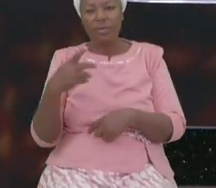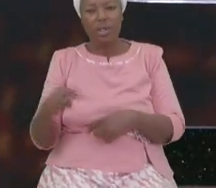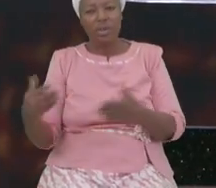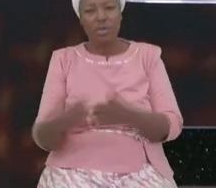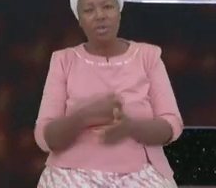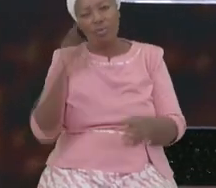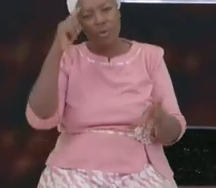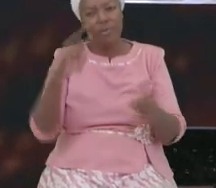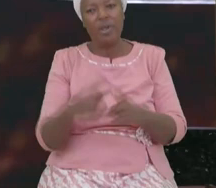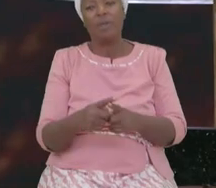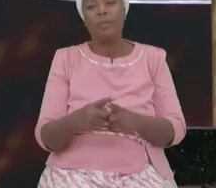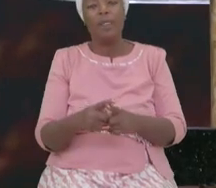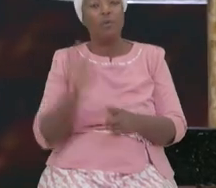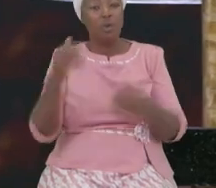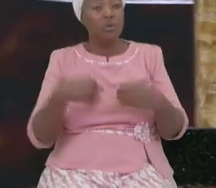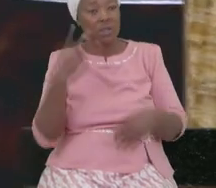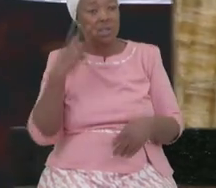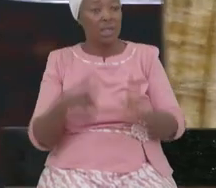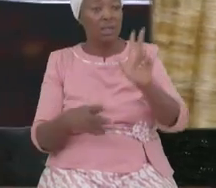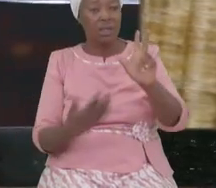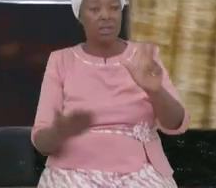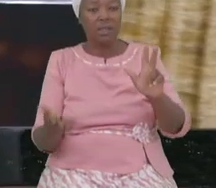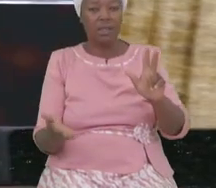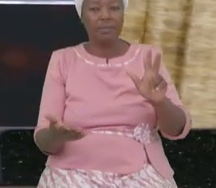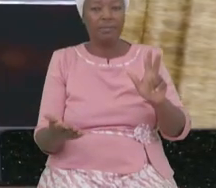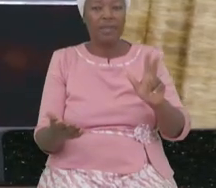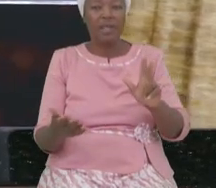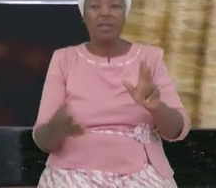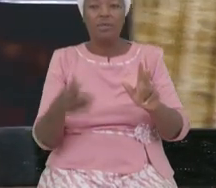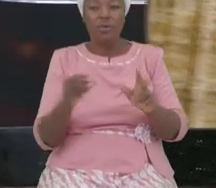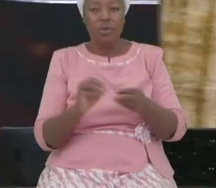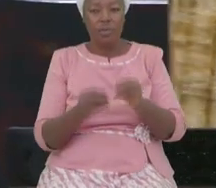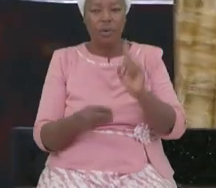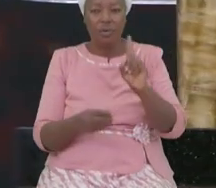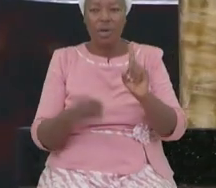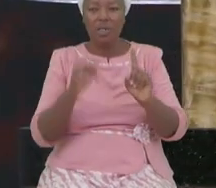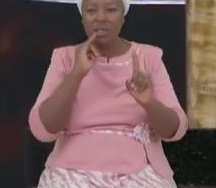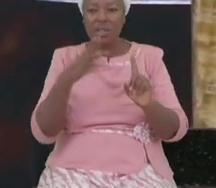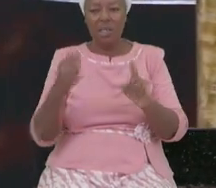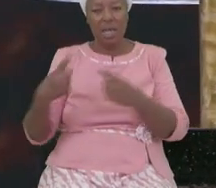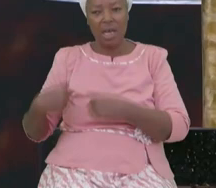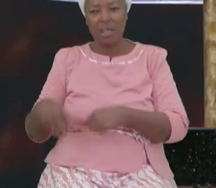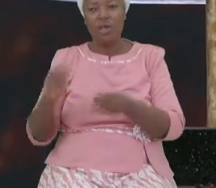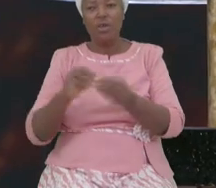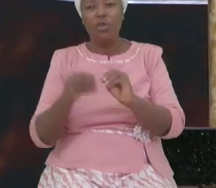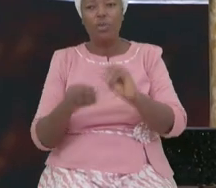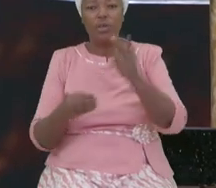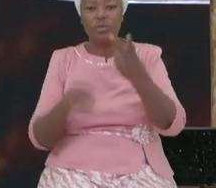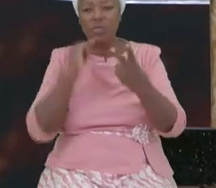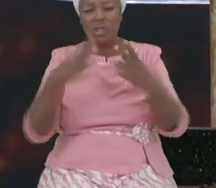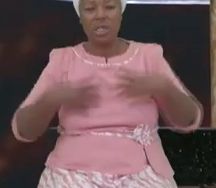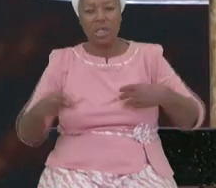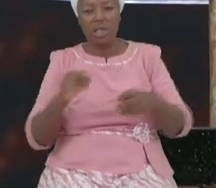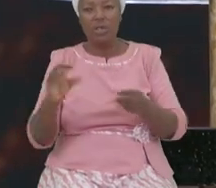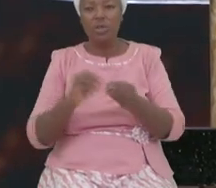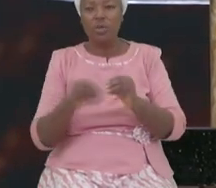covenant. We're looking at three things here. Number one is the heart. Number two is the healing. Number